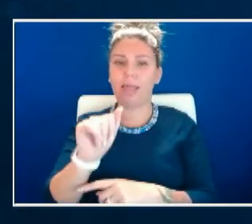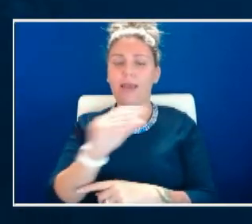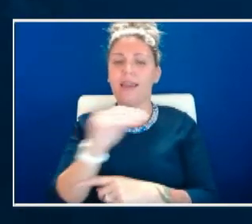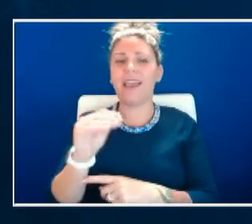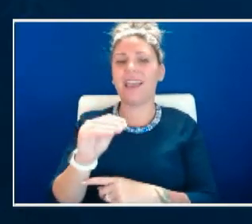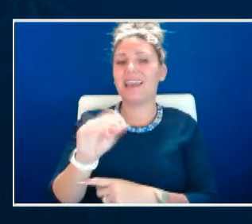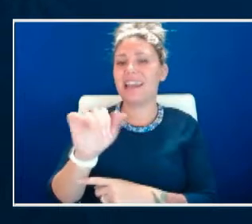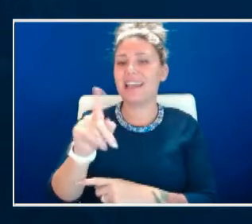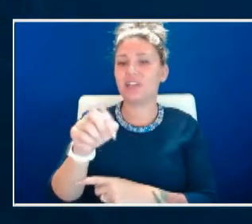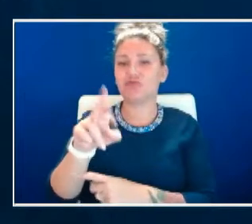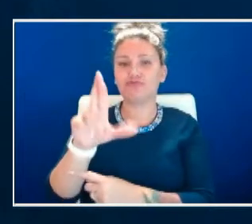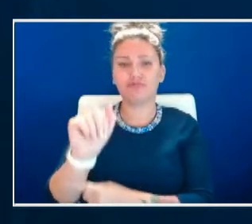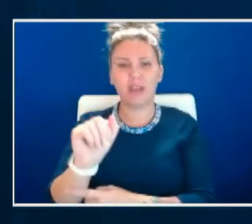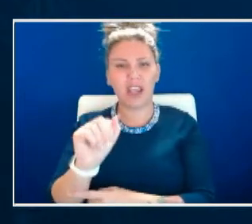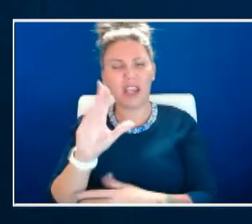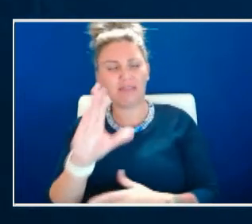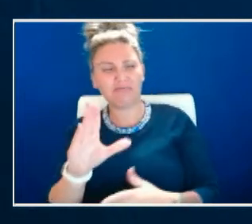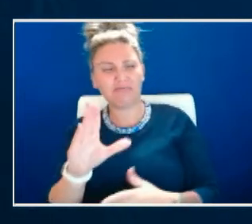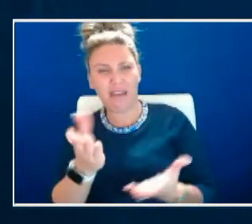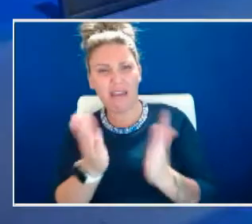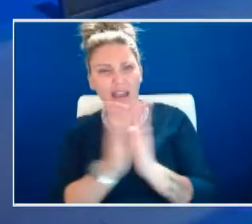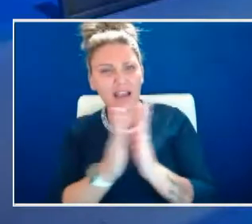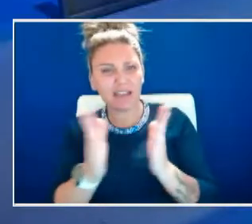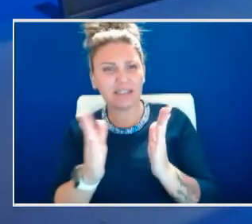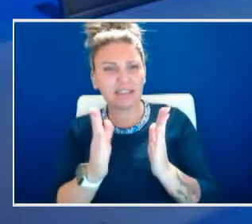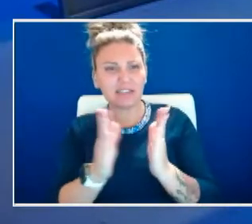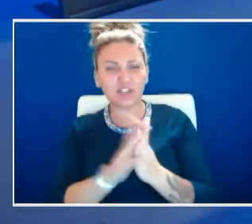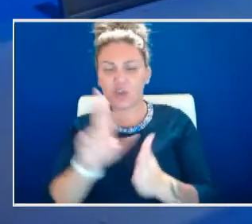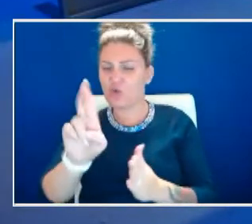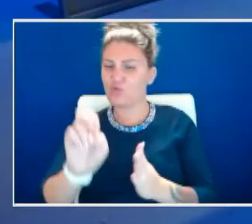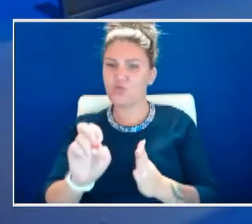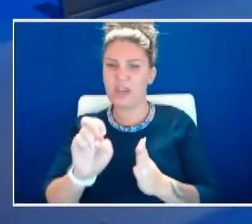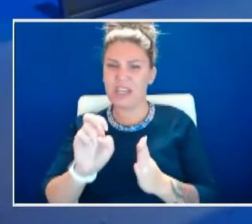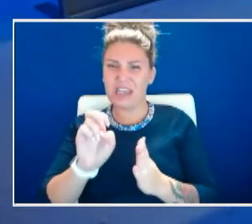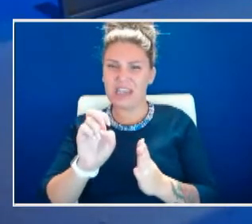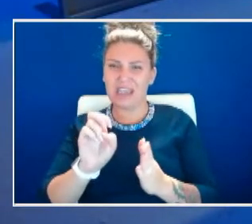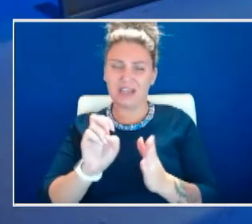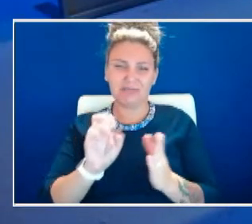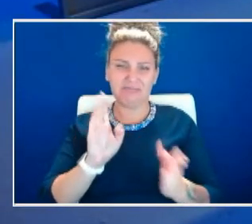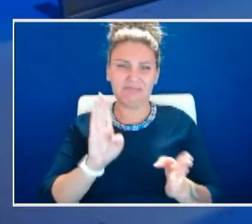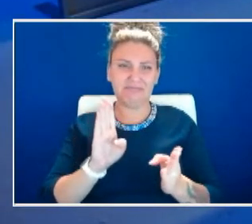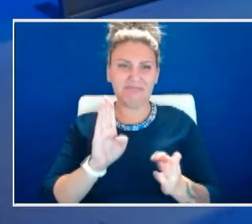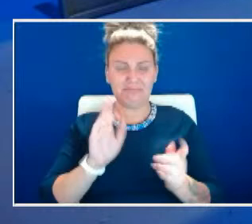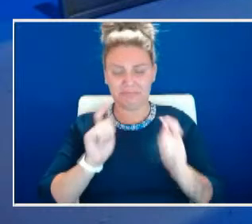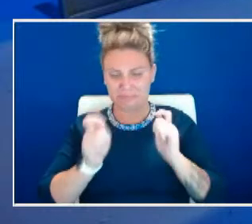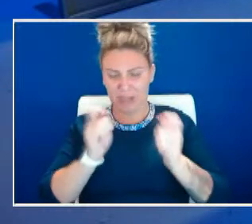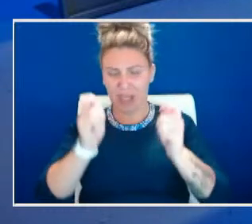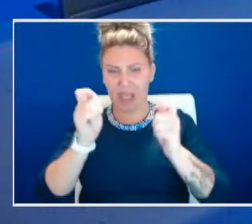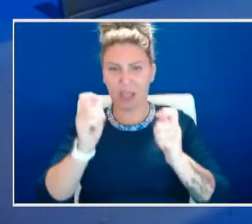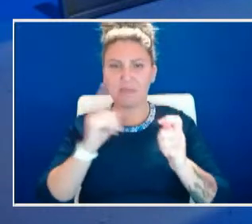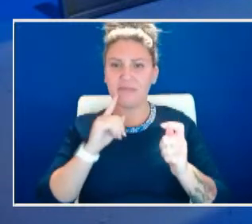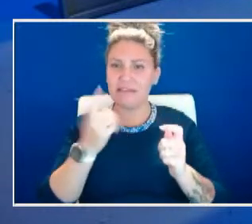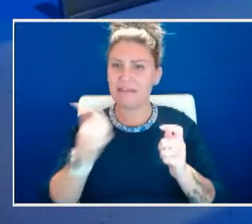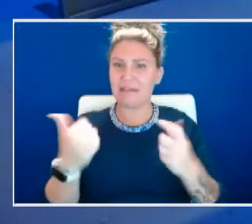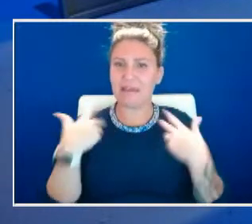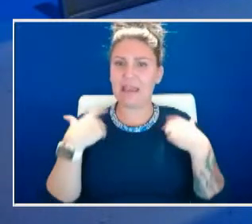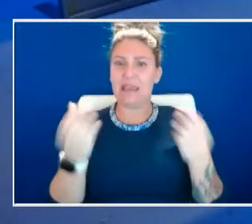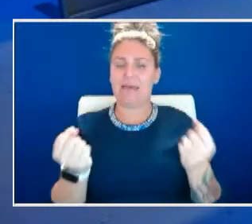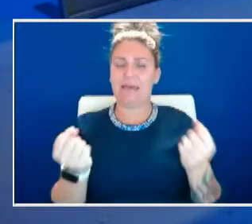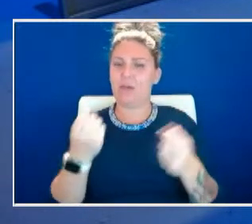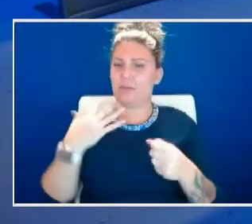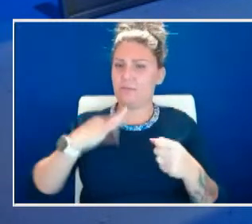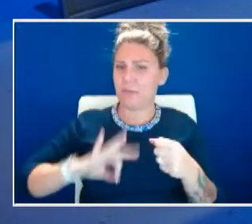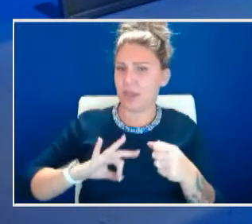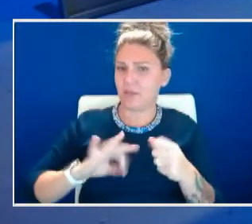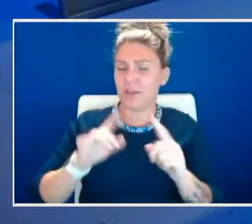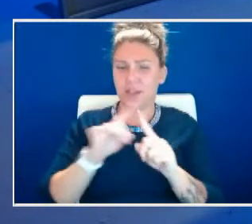Dr. Butterworth, is reconstruction, is that part just merely cosmetic? Are there any health benefits to recreating that tissue? And Joellen's just asking,